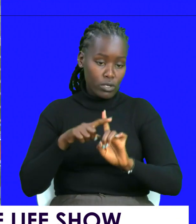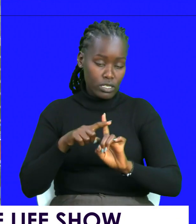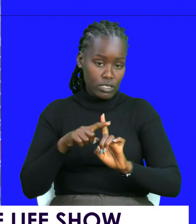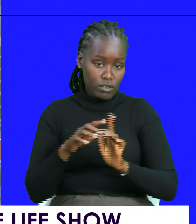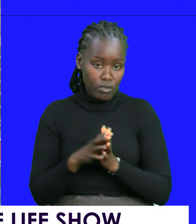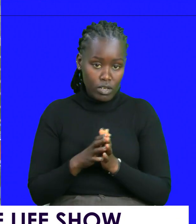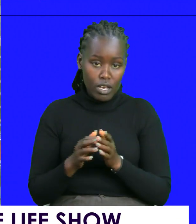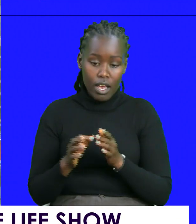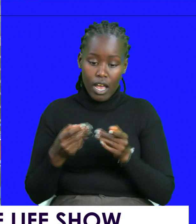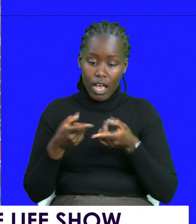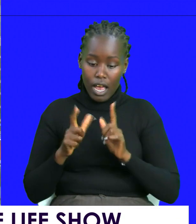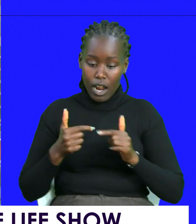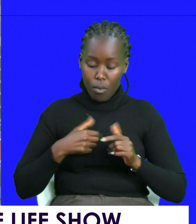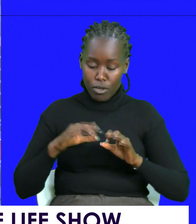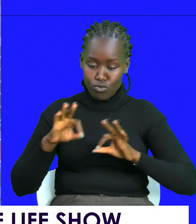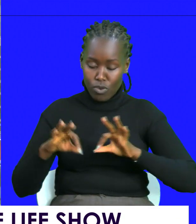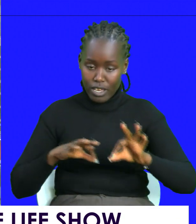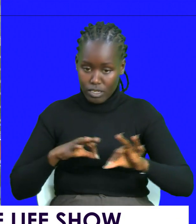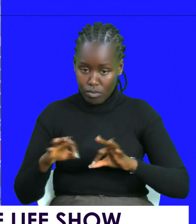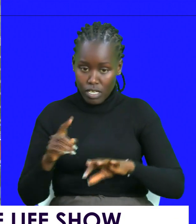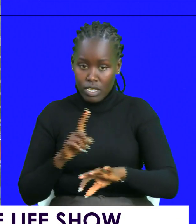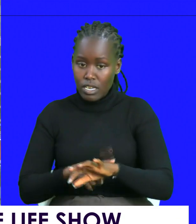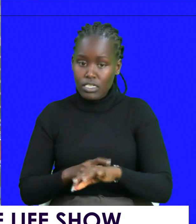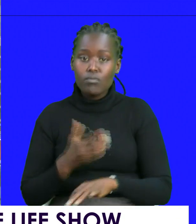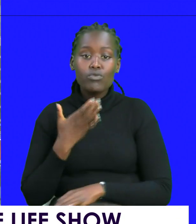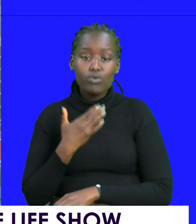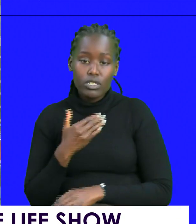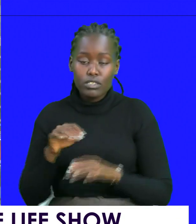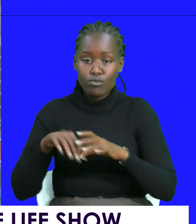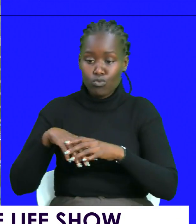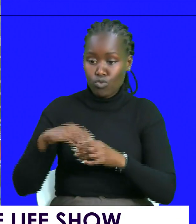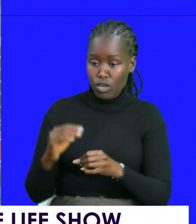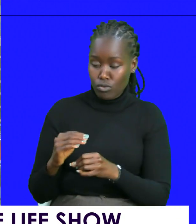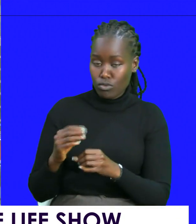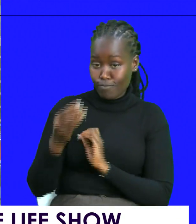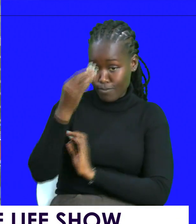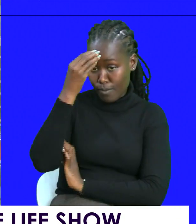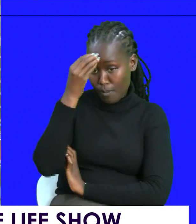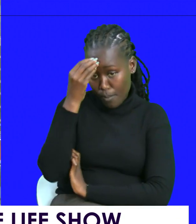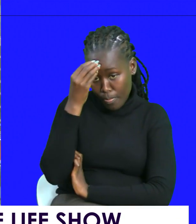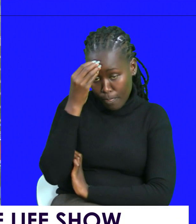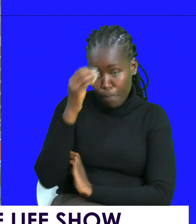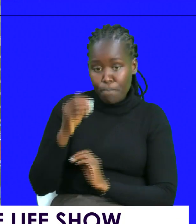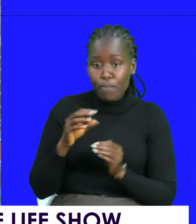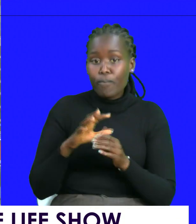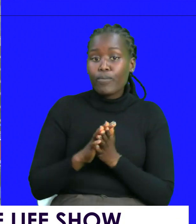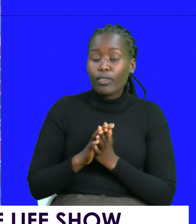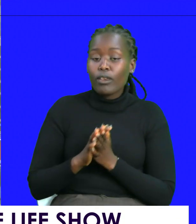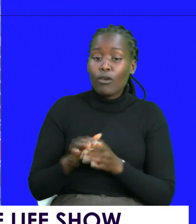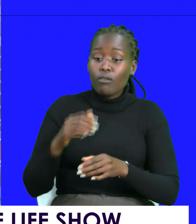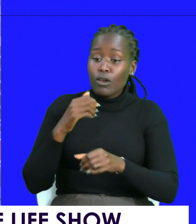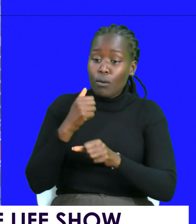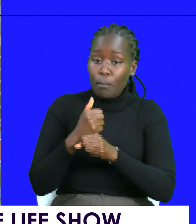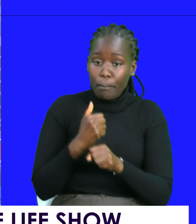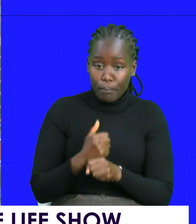term. It's a technical term. When it wants to come out of you as anger, you technically work on